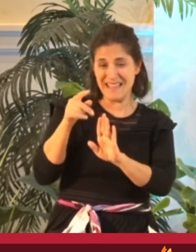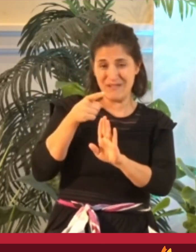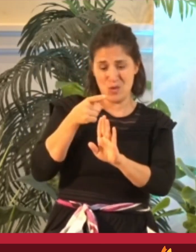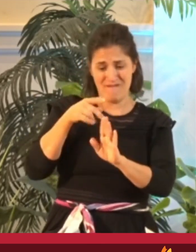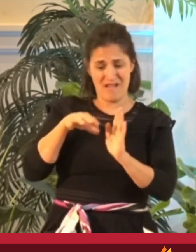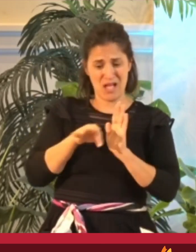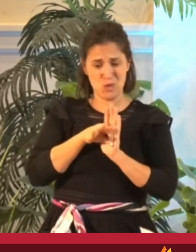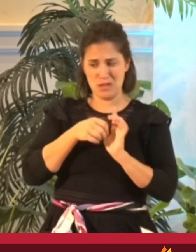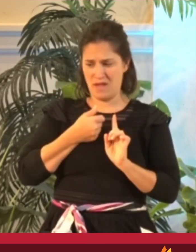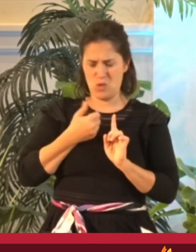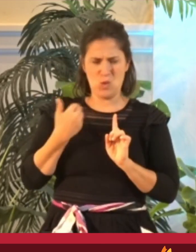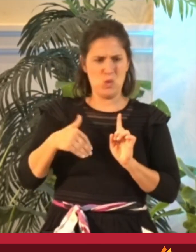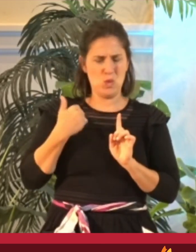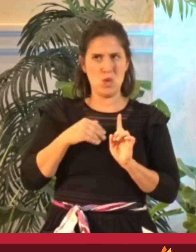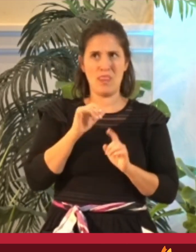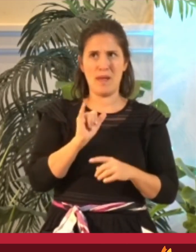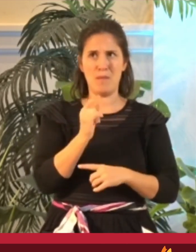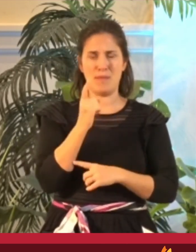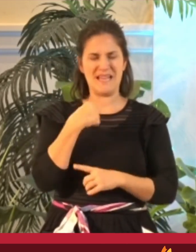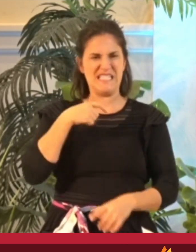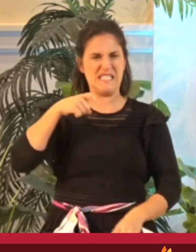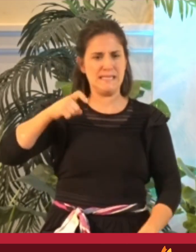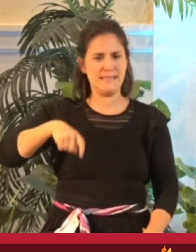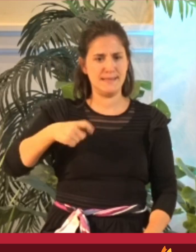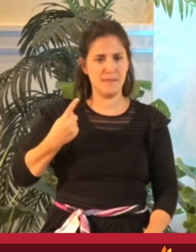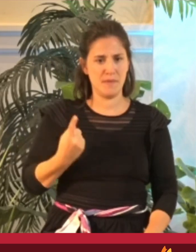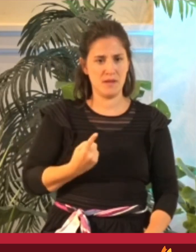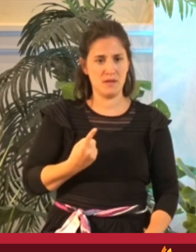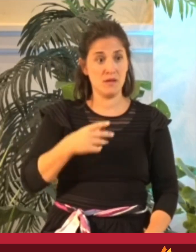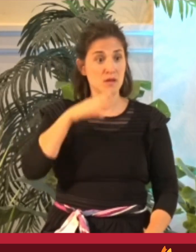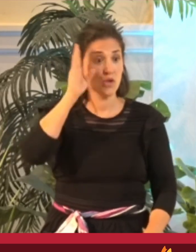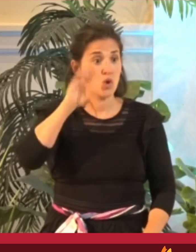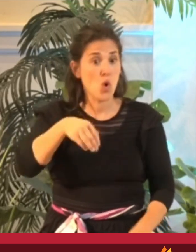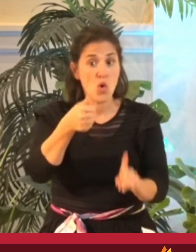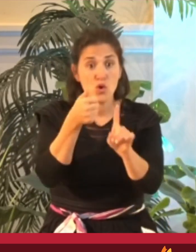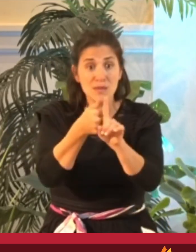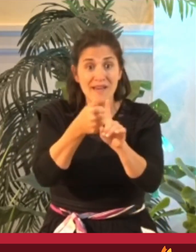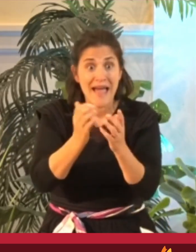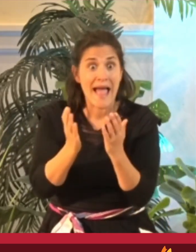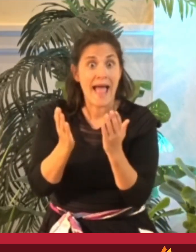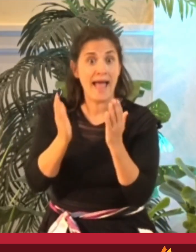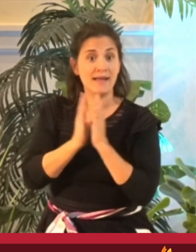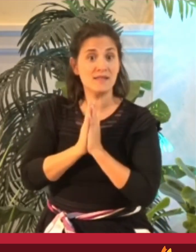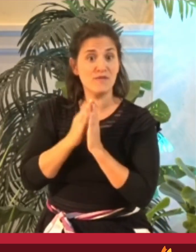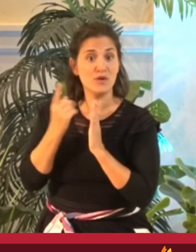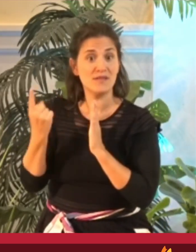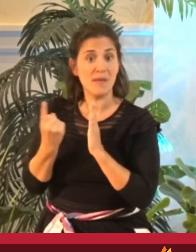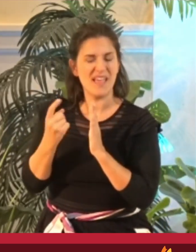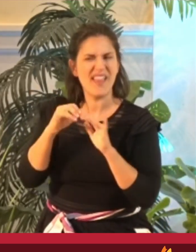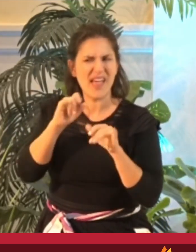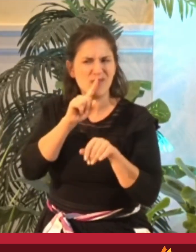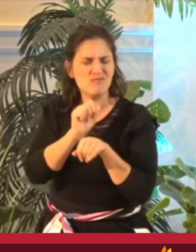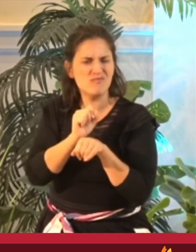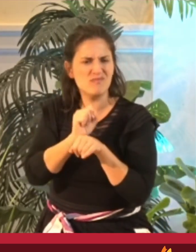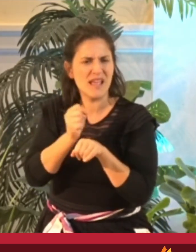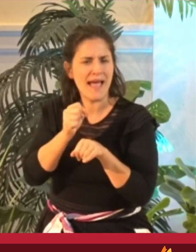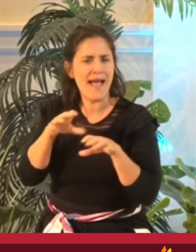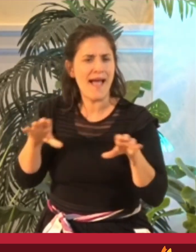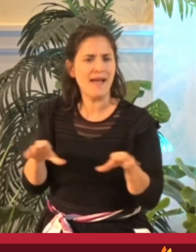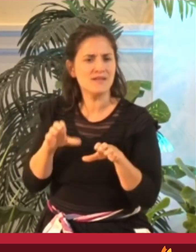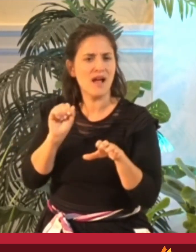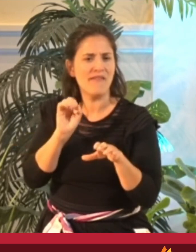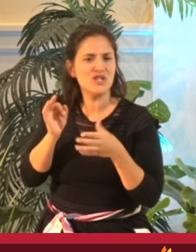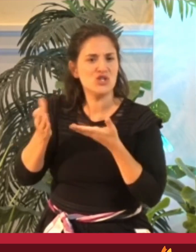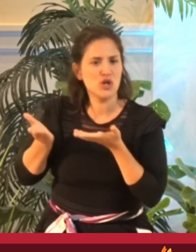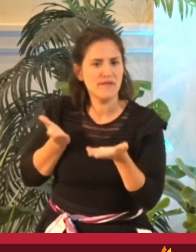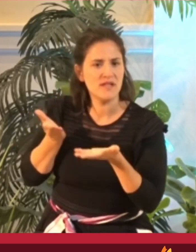Author Simon Sinek explains that asking for help is an act of service.